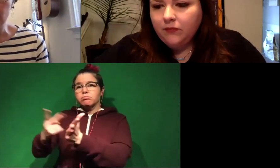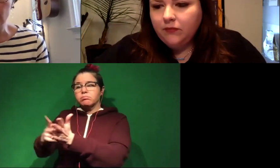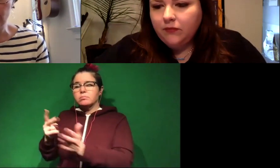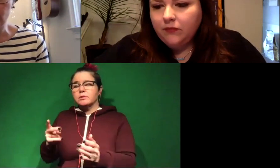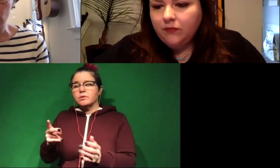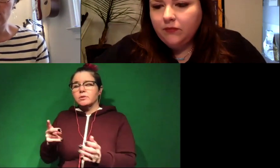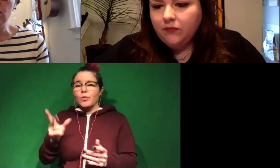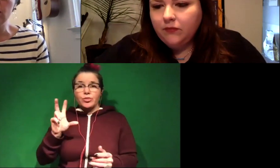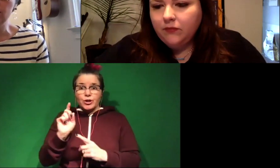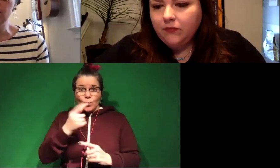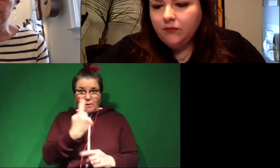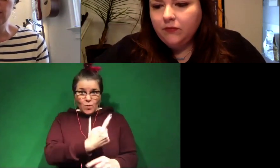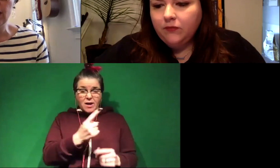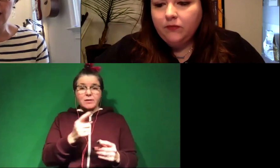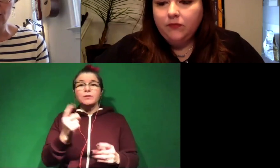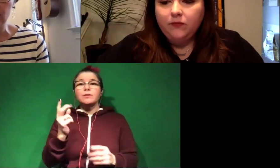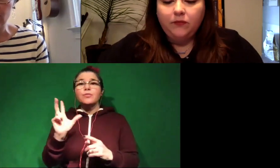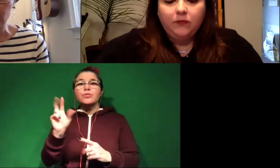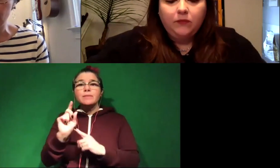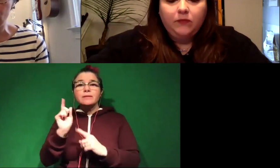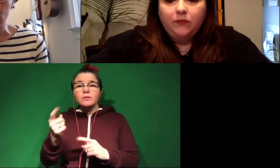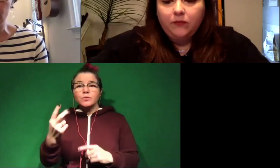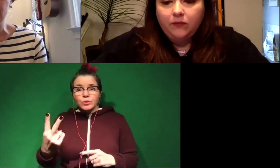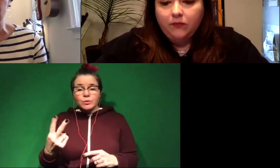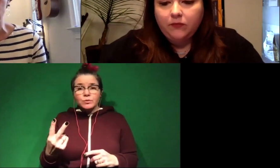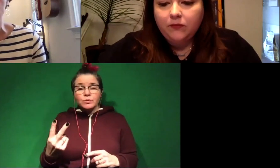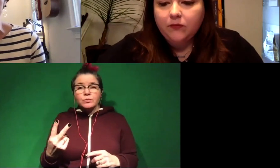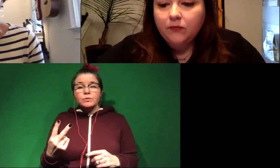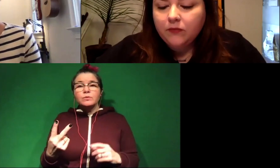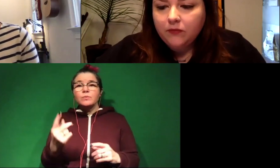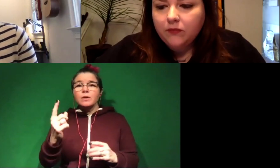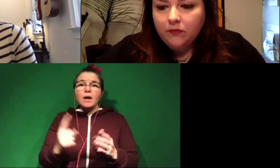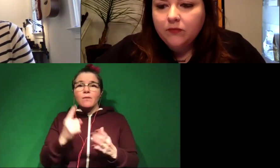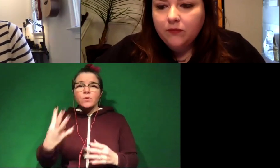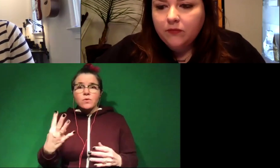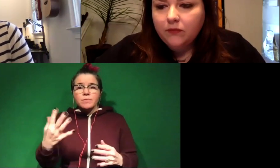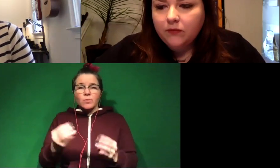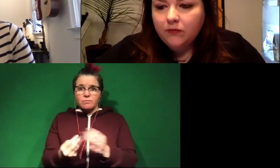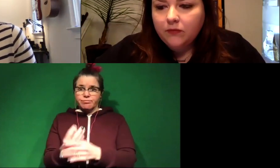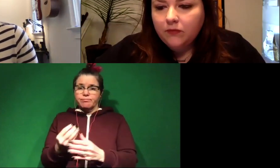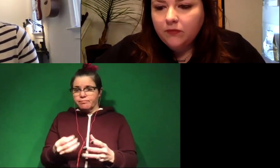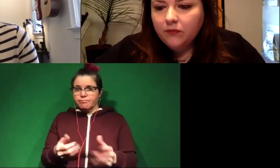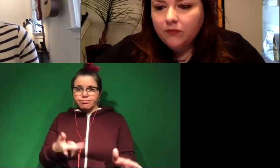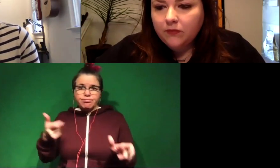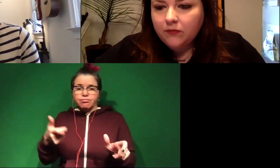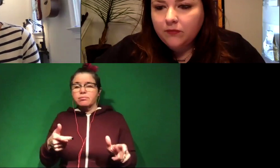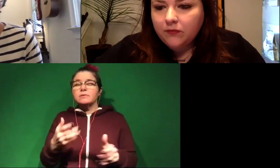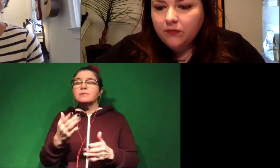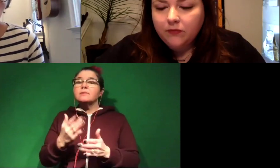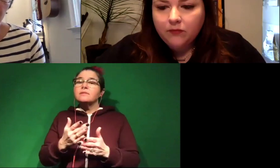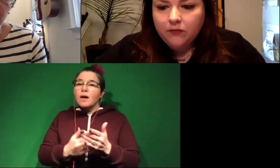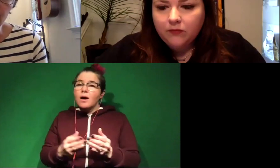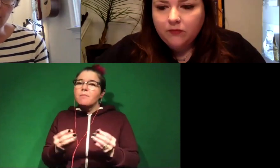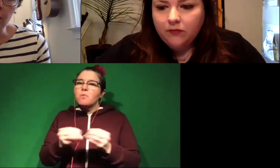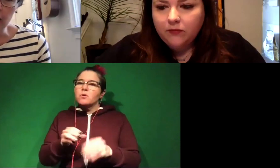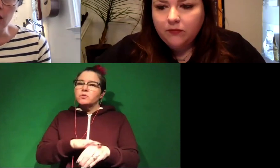minutes later, you'll have two. An hour later, you'll have four. They grow very fast. Some bacteria grow much more slowly.